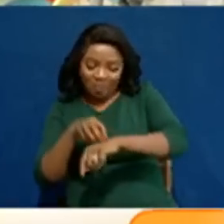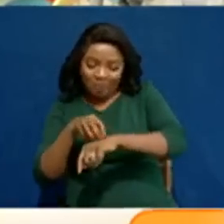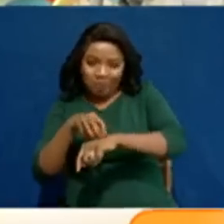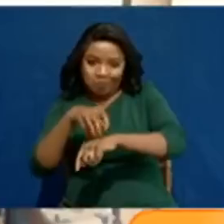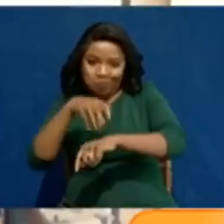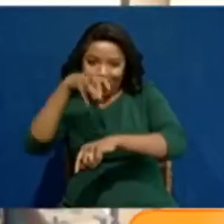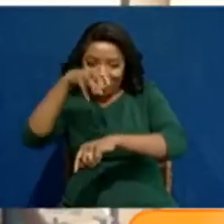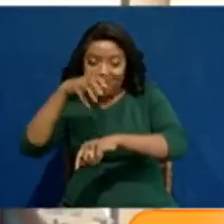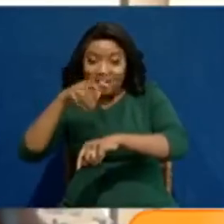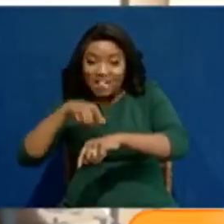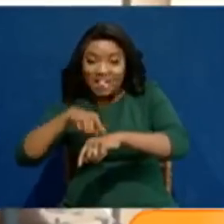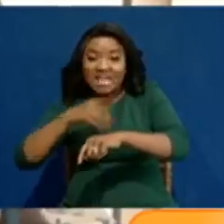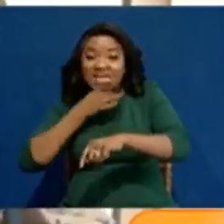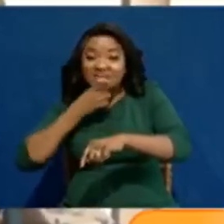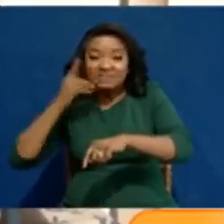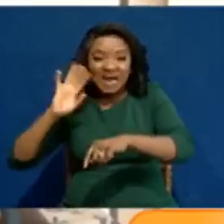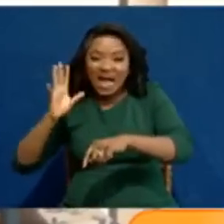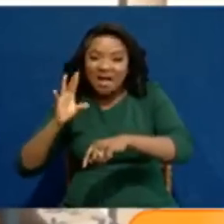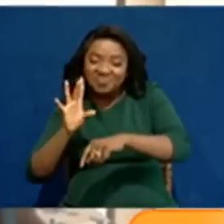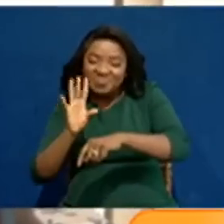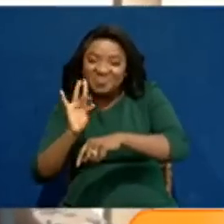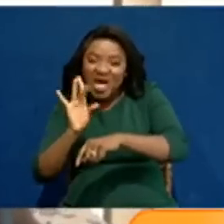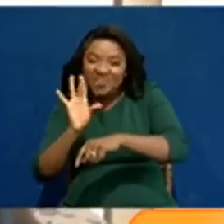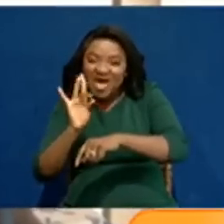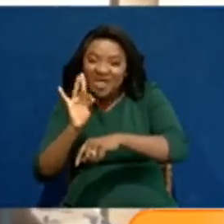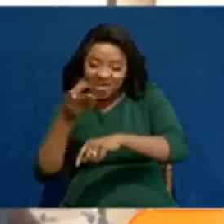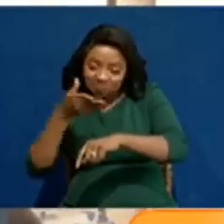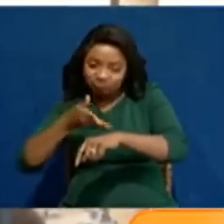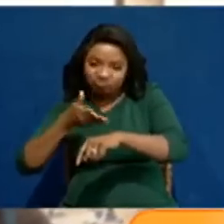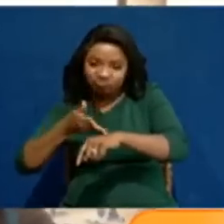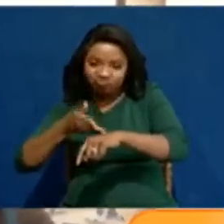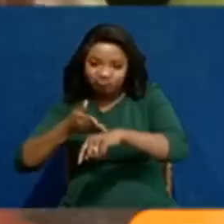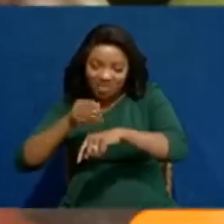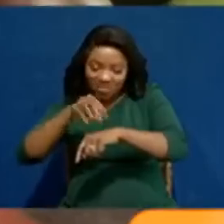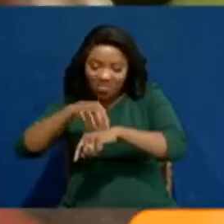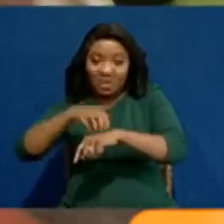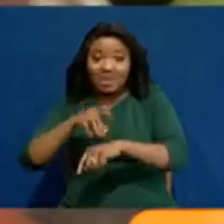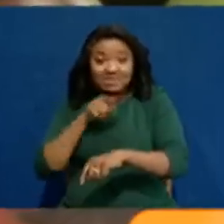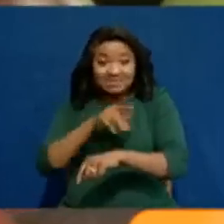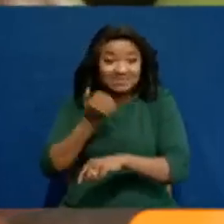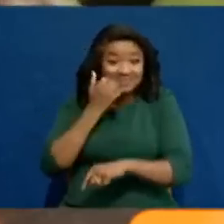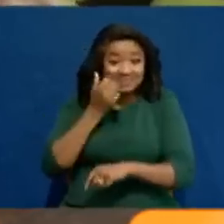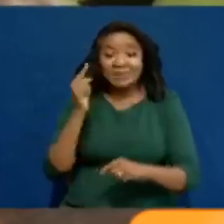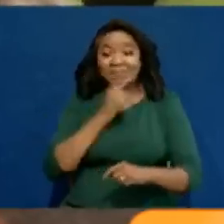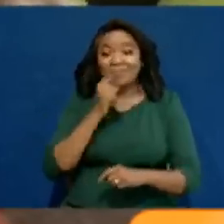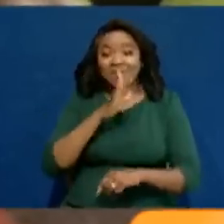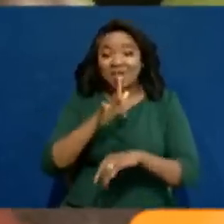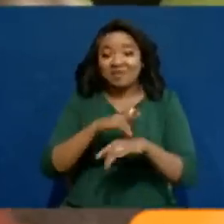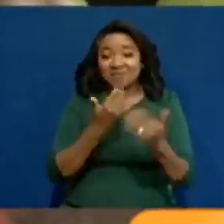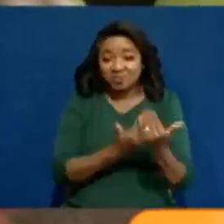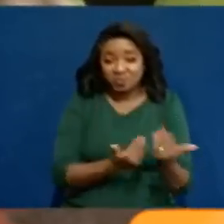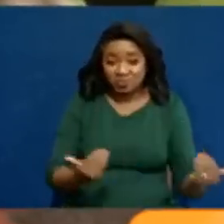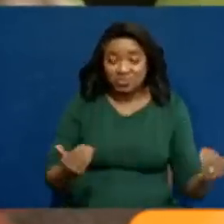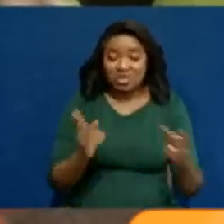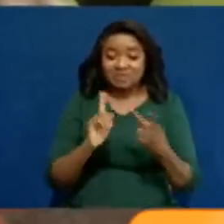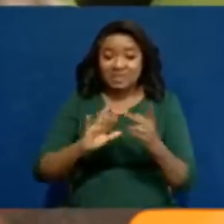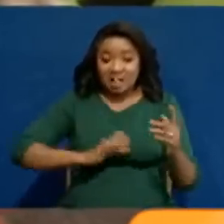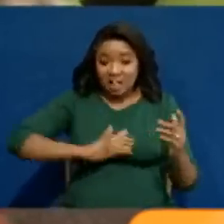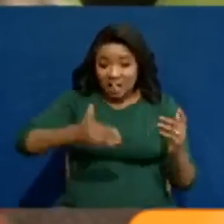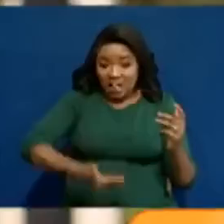fluid inside. Experts have warned that the disease can be dangerous for children, pregnant women, and those with suppressed